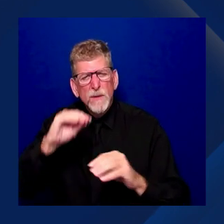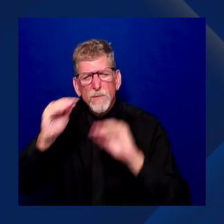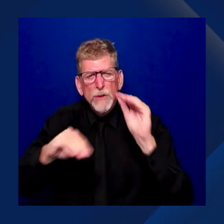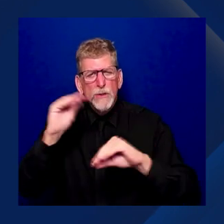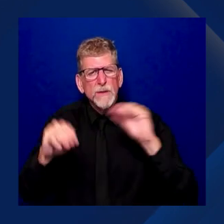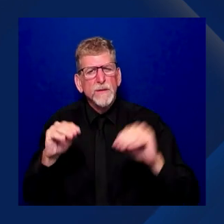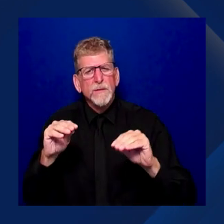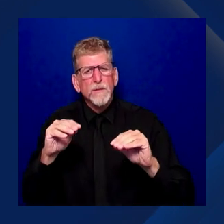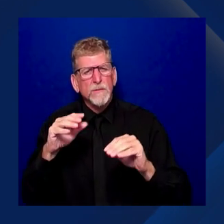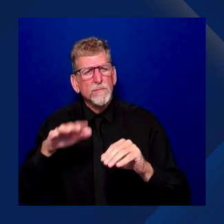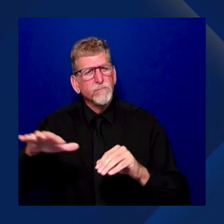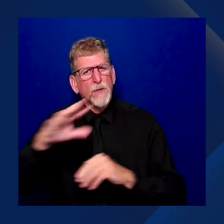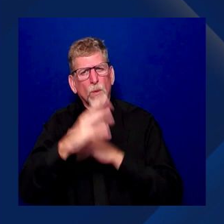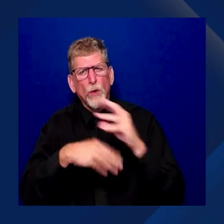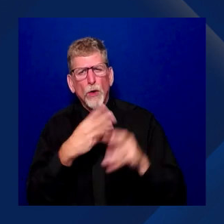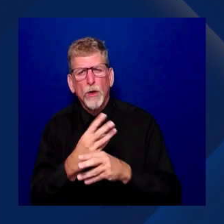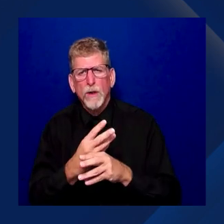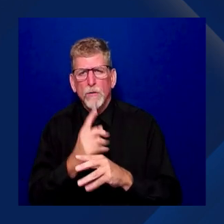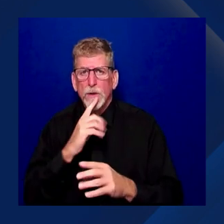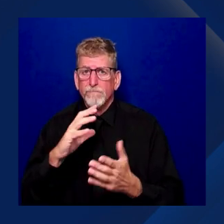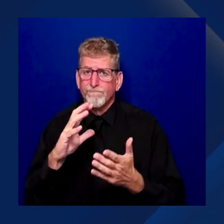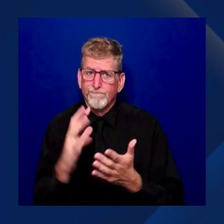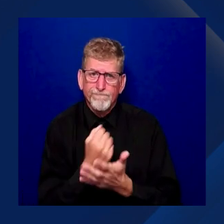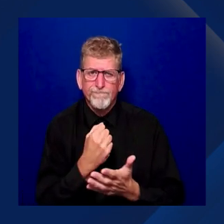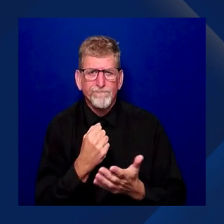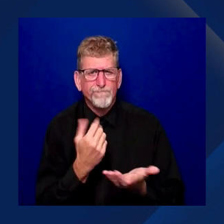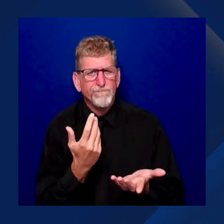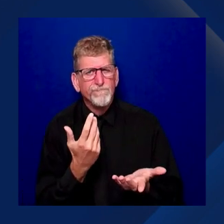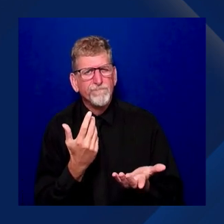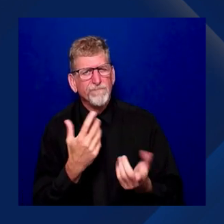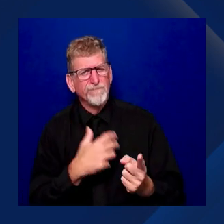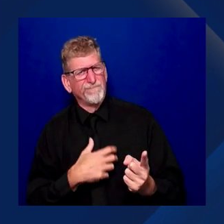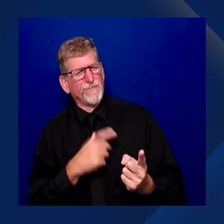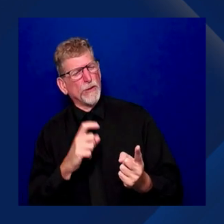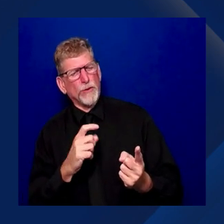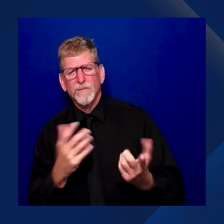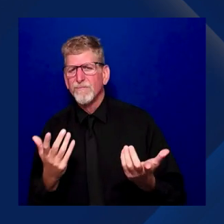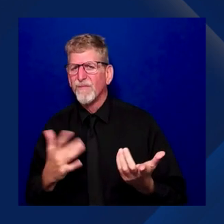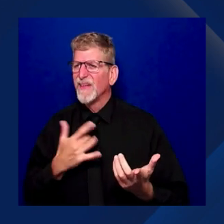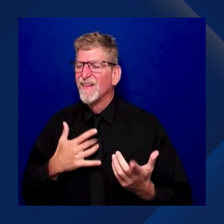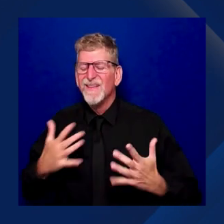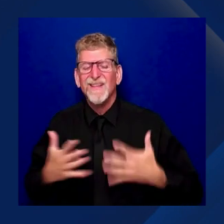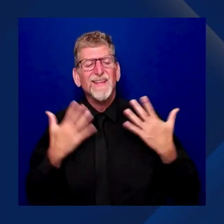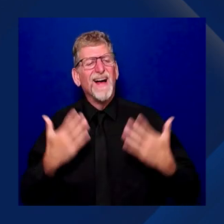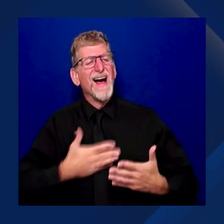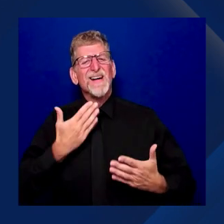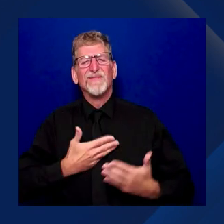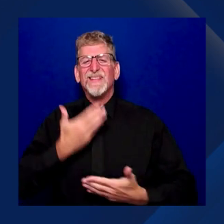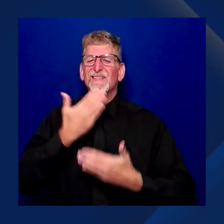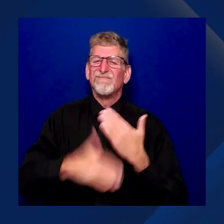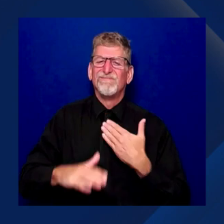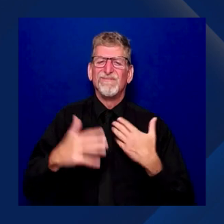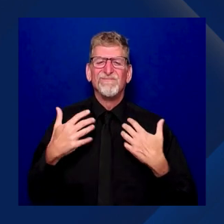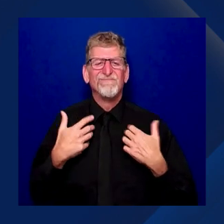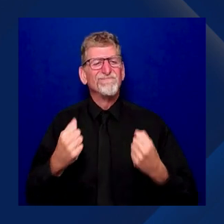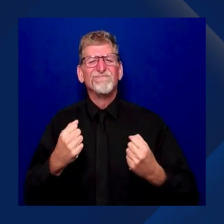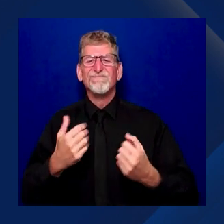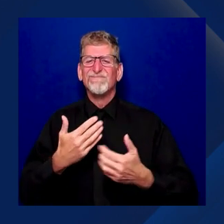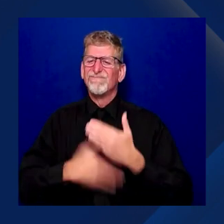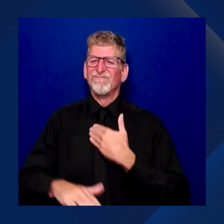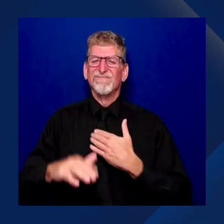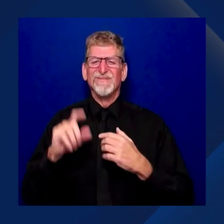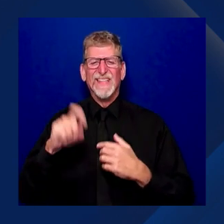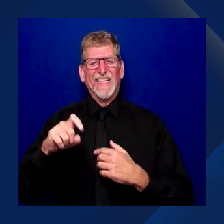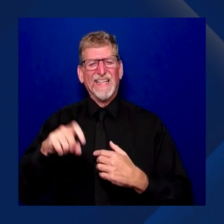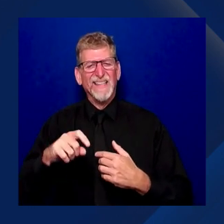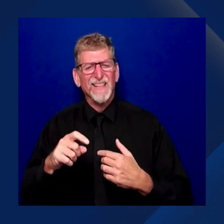should be even more appalled with the facts that more than 60% of pregnancy-related deaths in the U.S. are preventable, and that Black women are dying 3 to 4